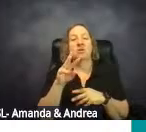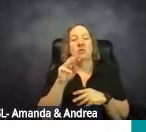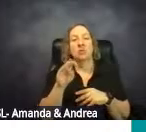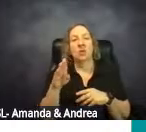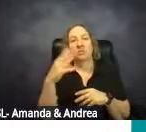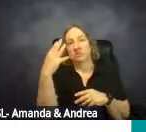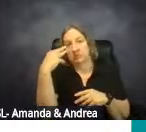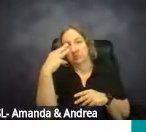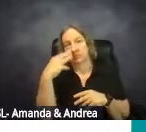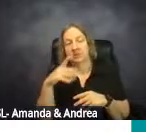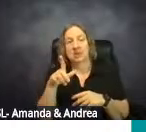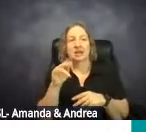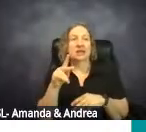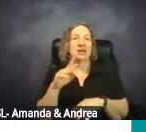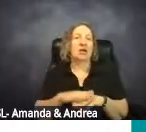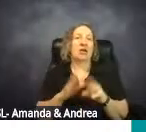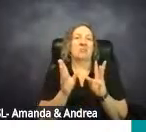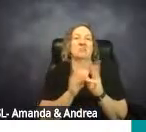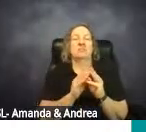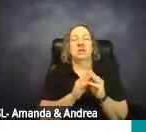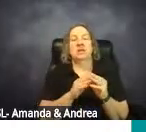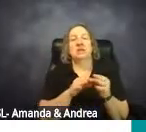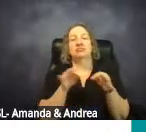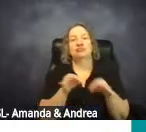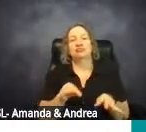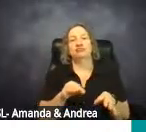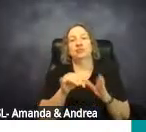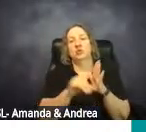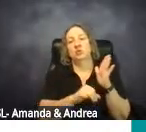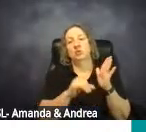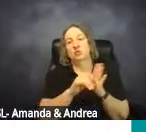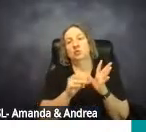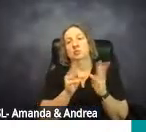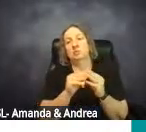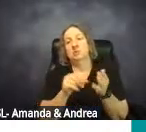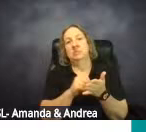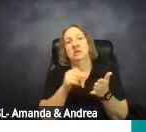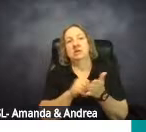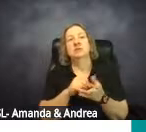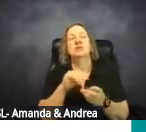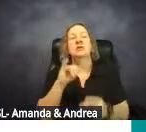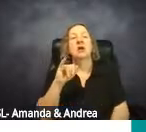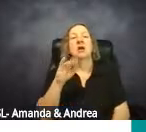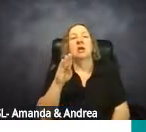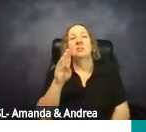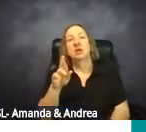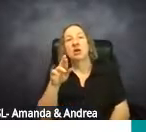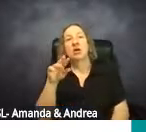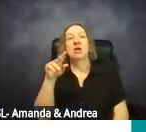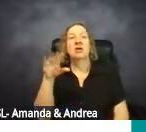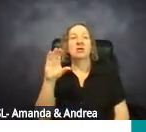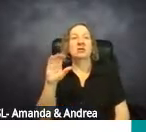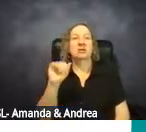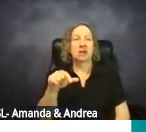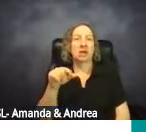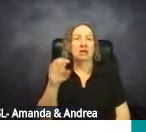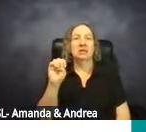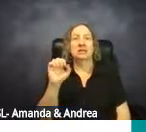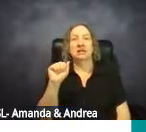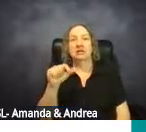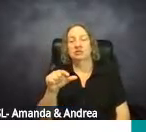meeting description on the YouTube meeting page or on the IBR KEG EAG meeting